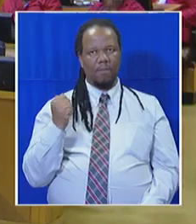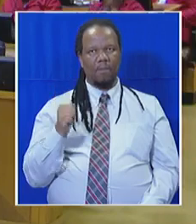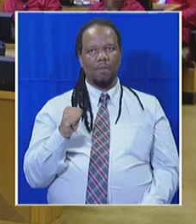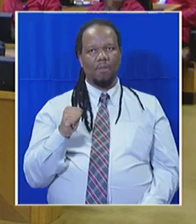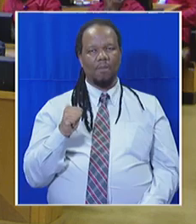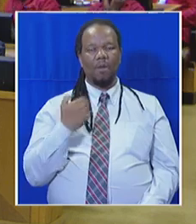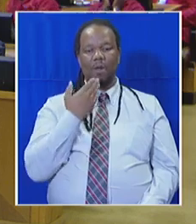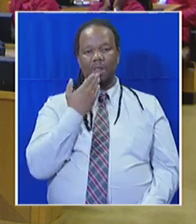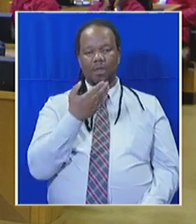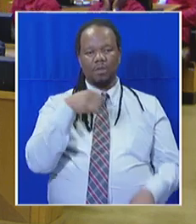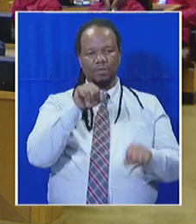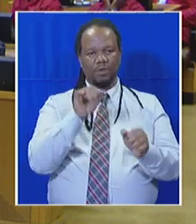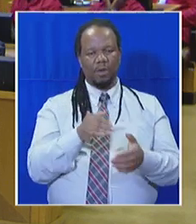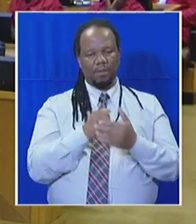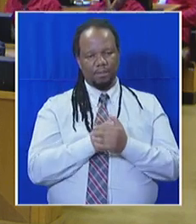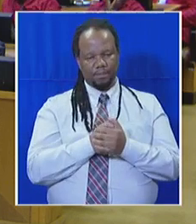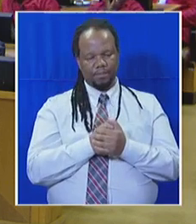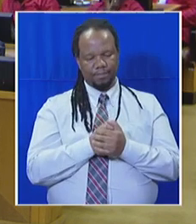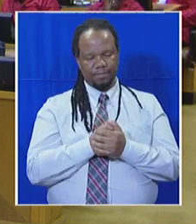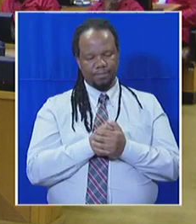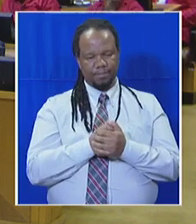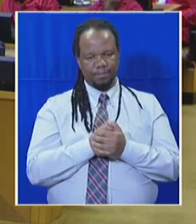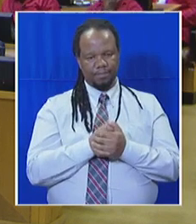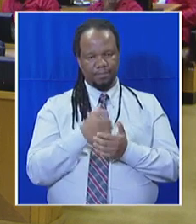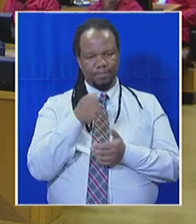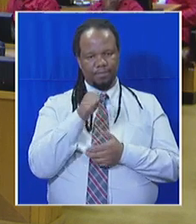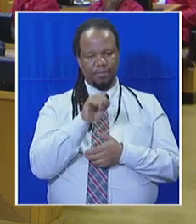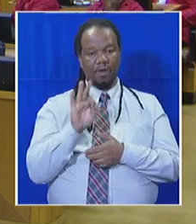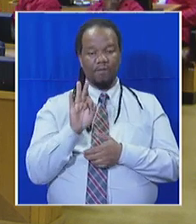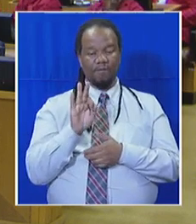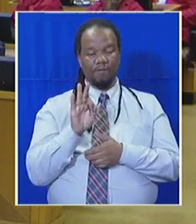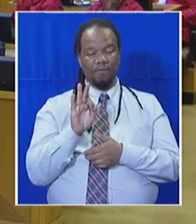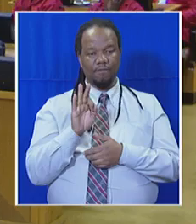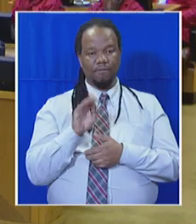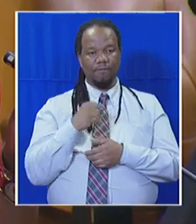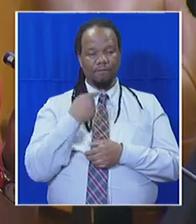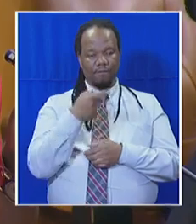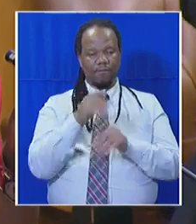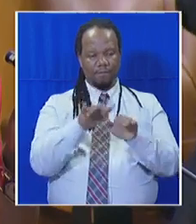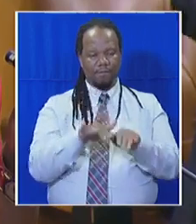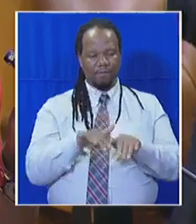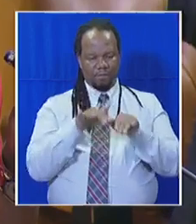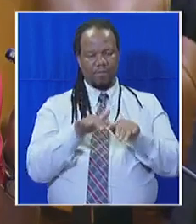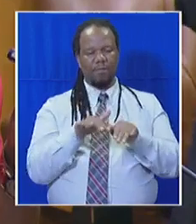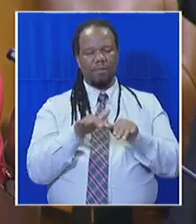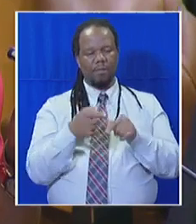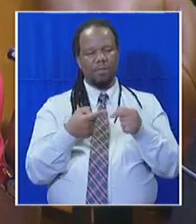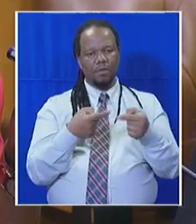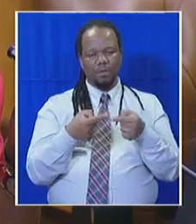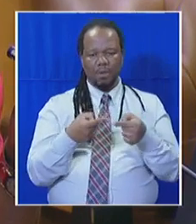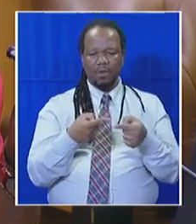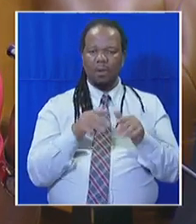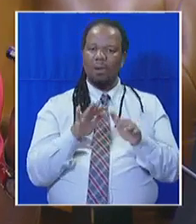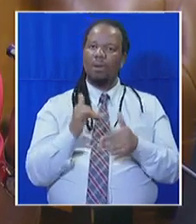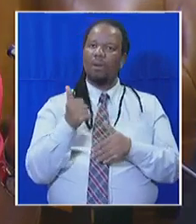Thank you, Chair. I rise on behalf of the EFF that in its next sitting, the House debates